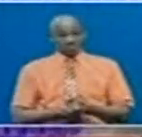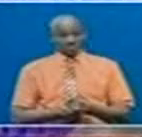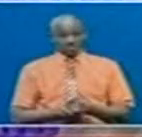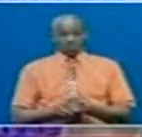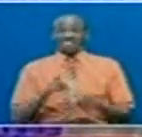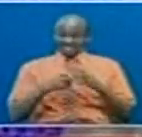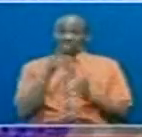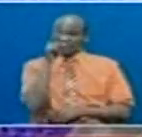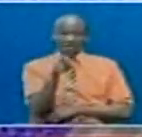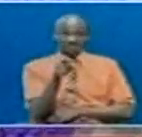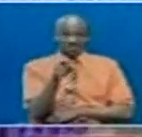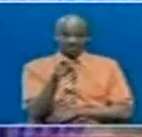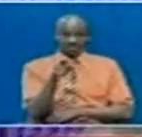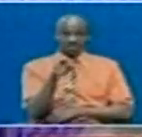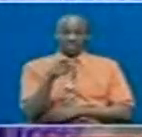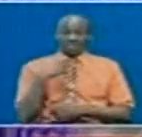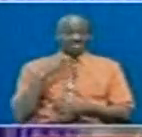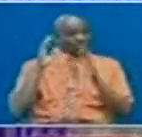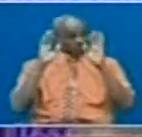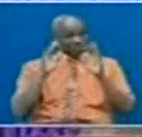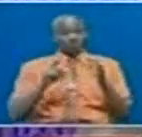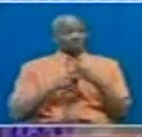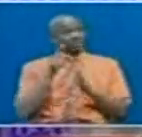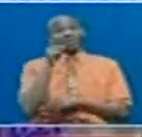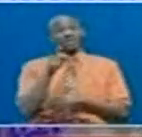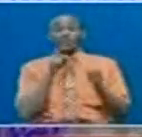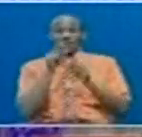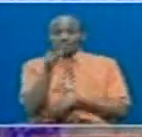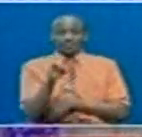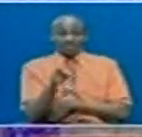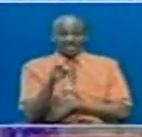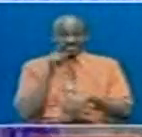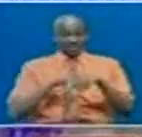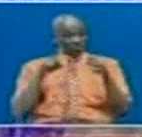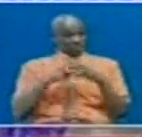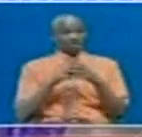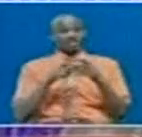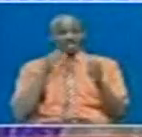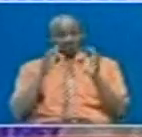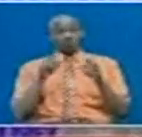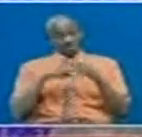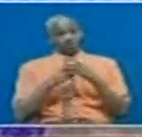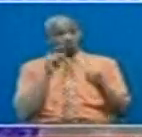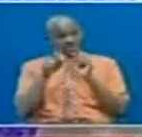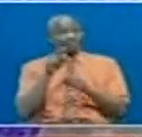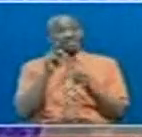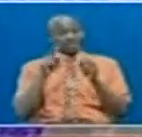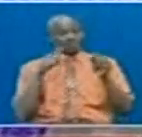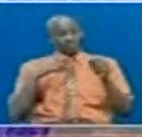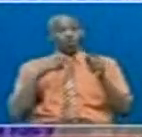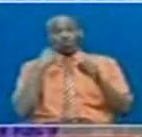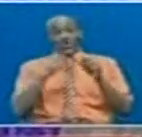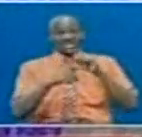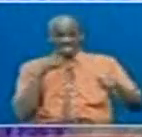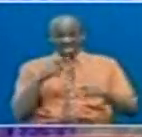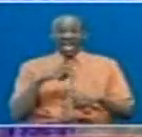with that. And it's very important to start with that. Because when you start by blaming the killers, it